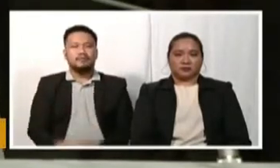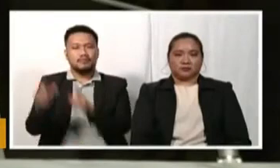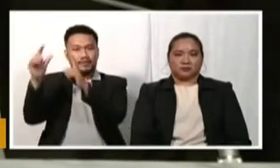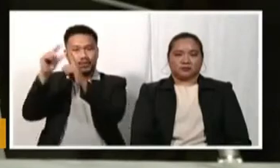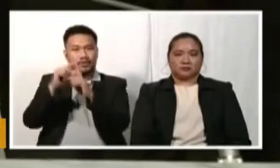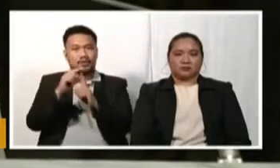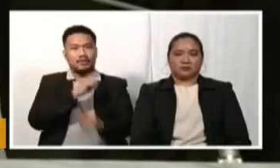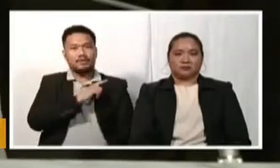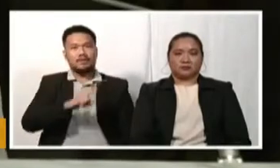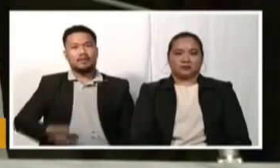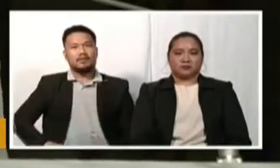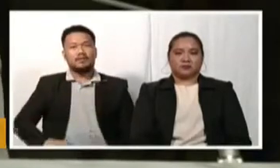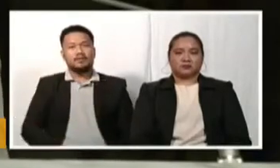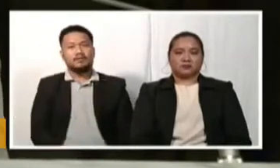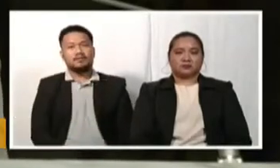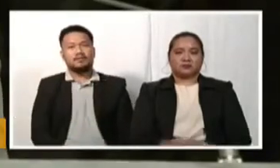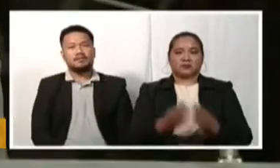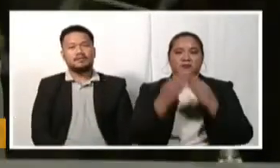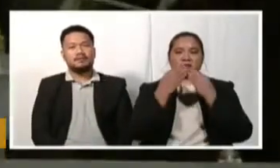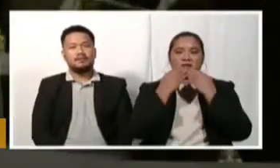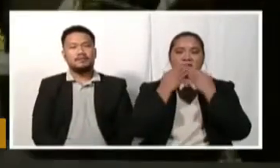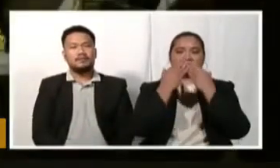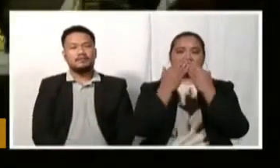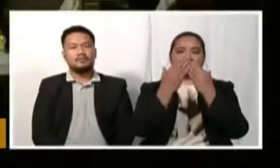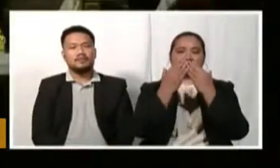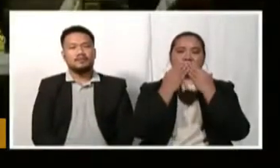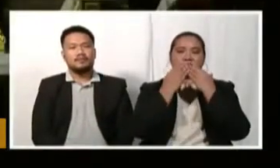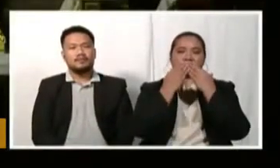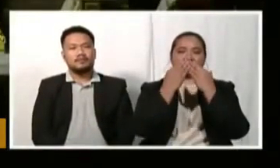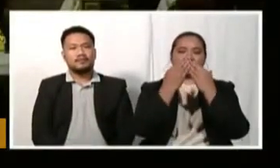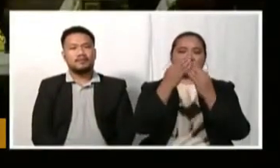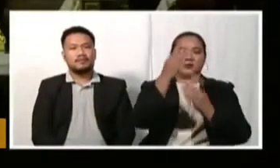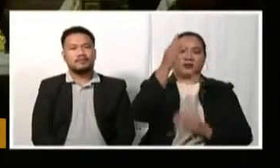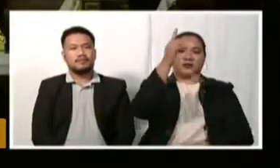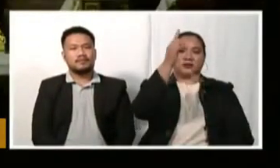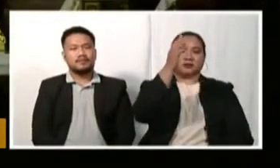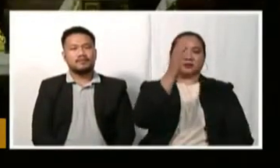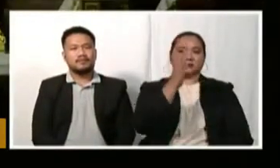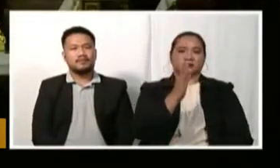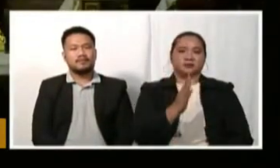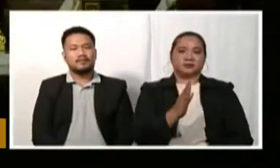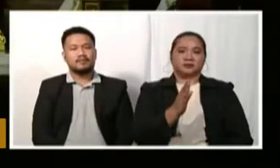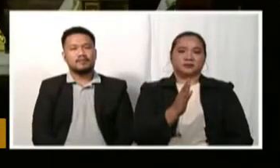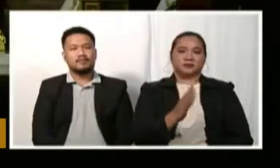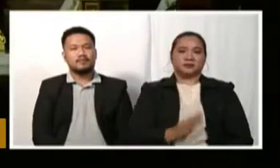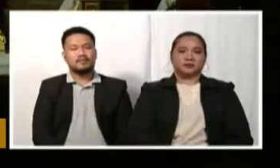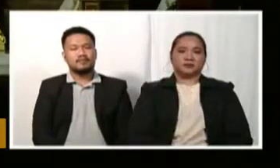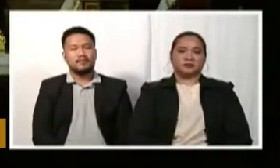The word of the Lord. Thanks be to God.